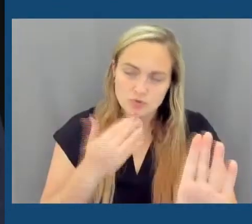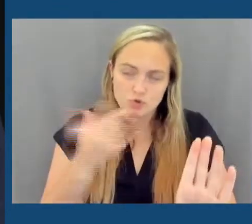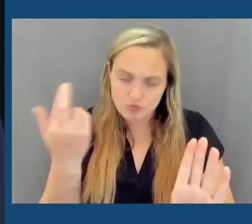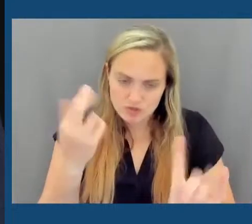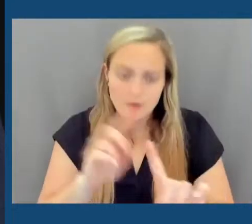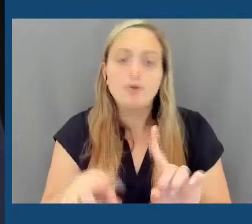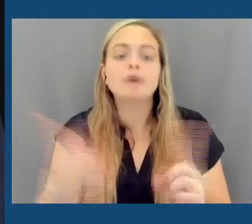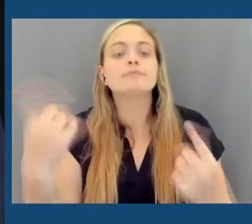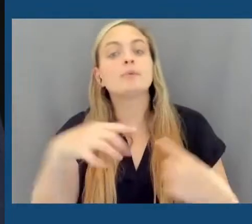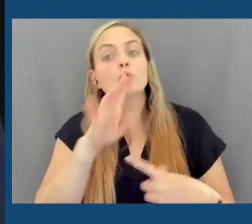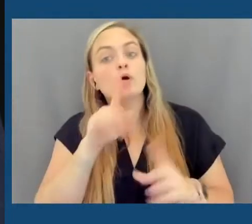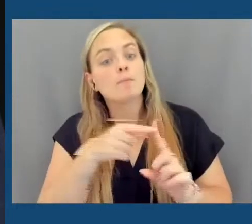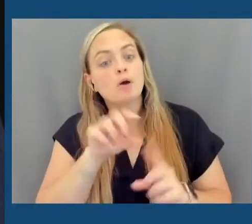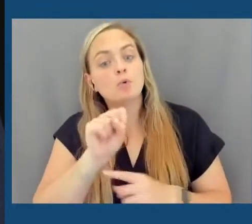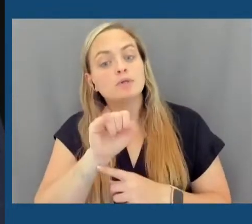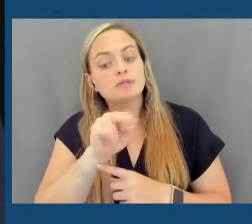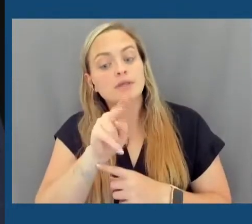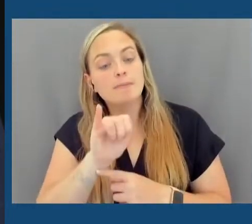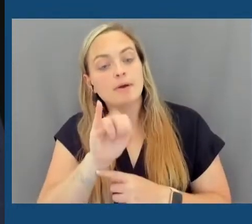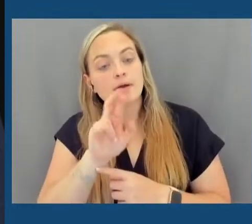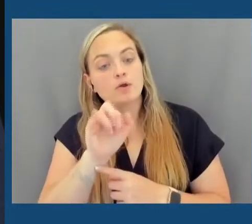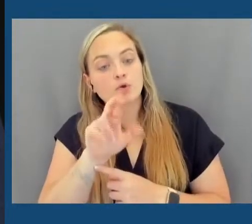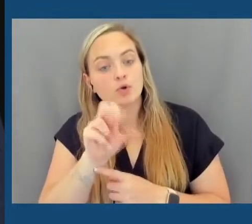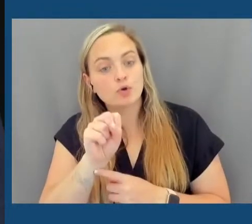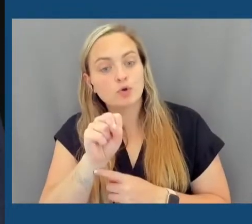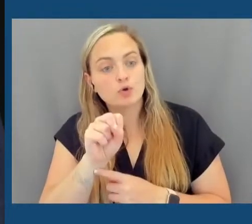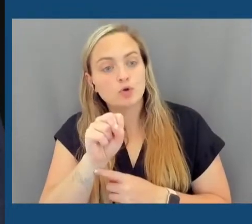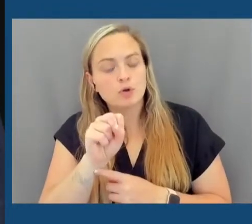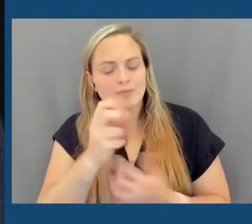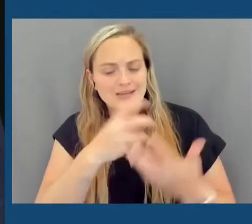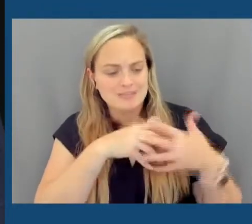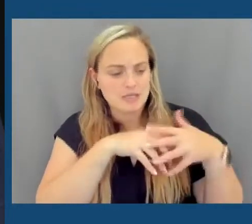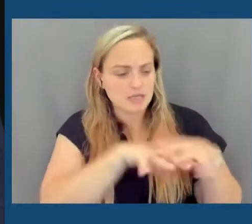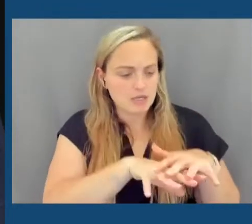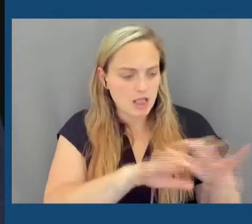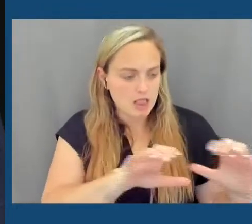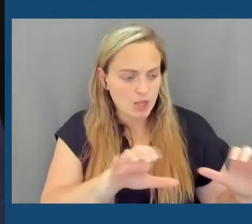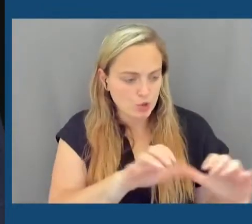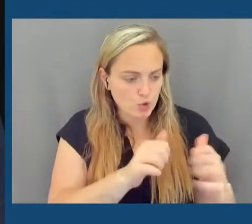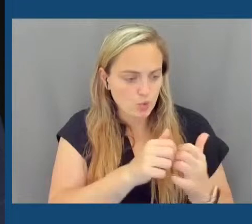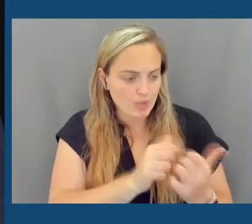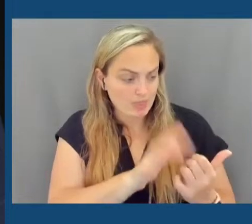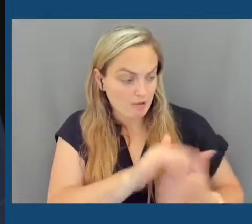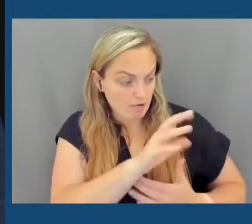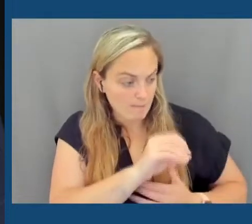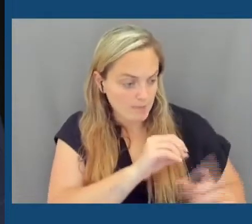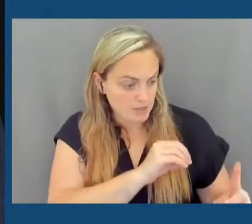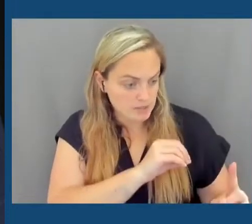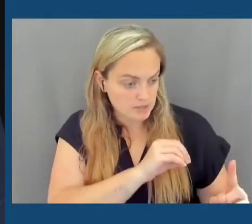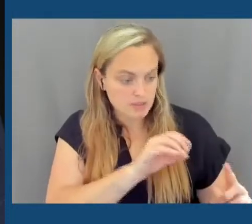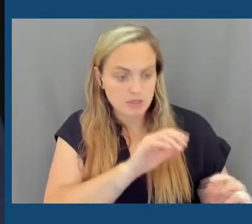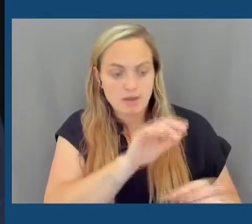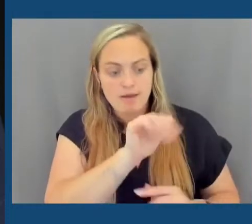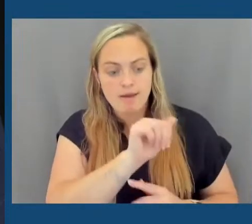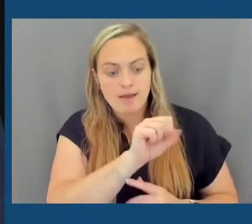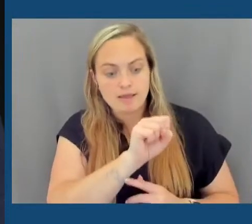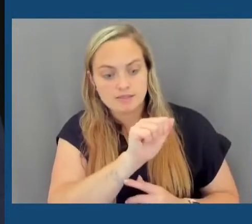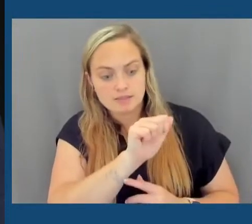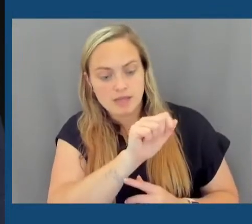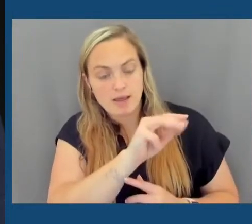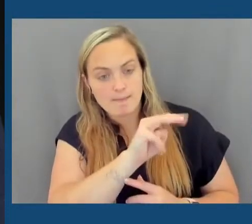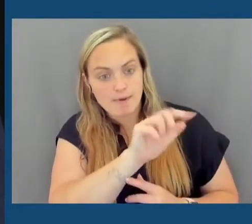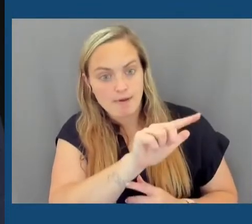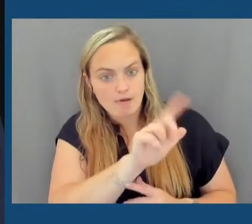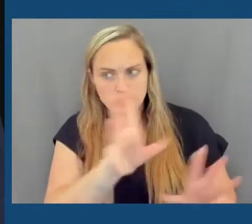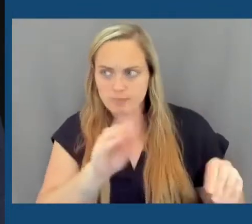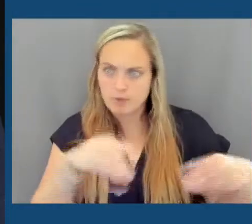about semiconductors because the synergy between what they do with their major companies, ASML is a big provider to what we're